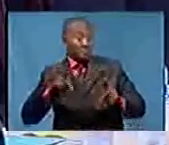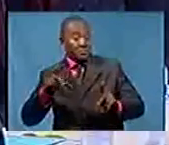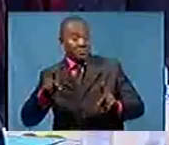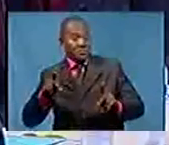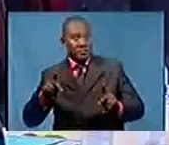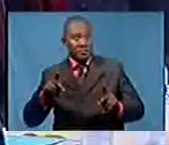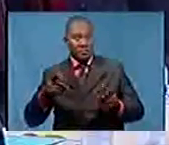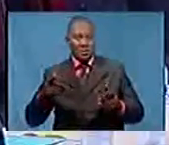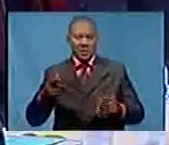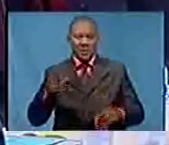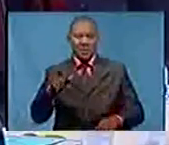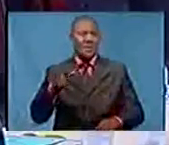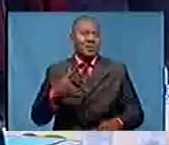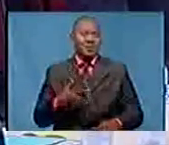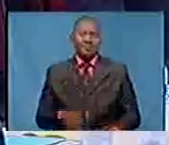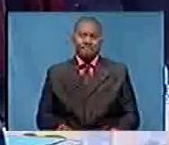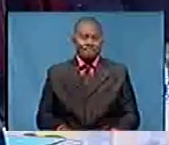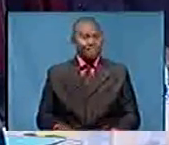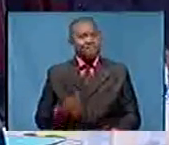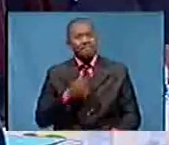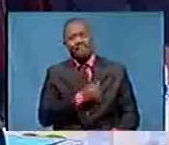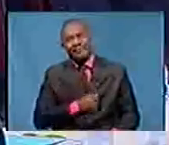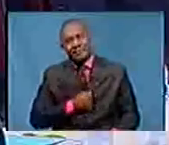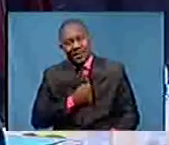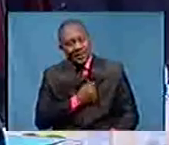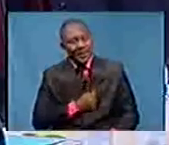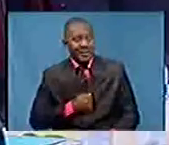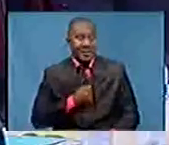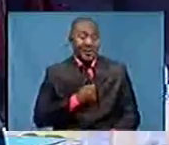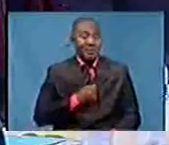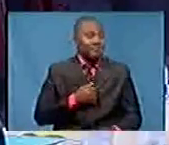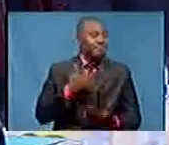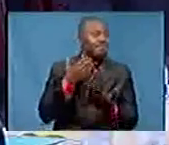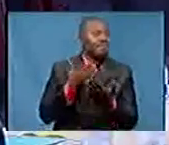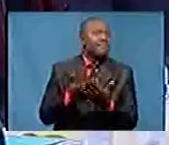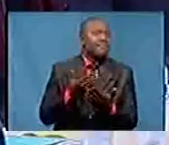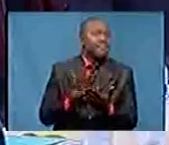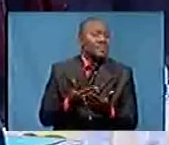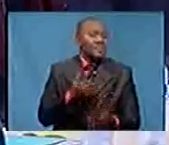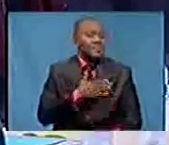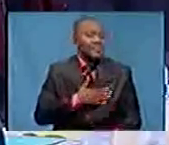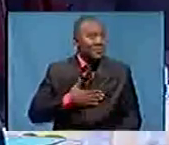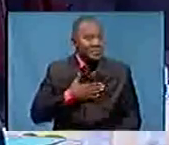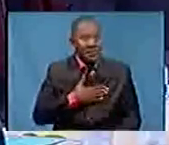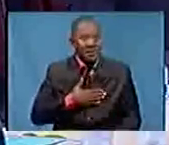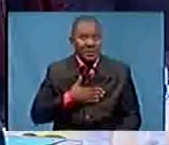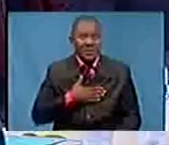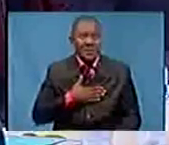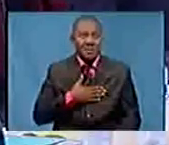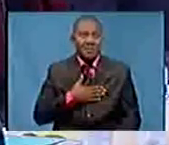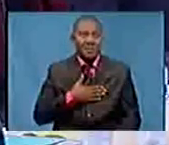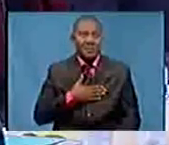show remorse, apologize for whatever has been said, and in fact,